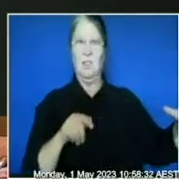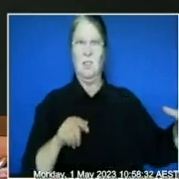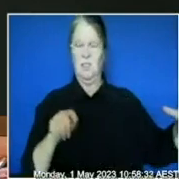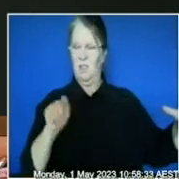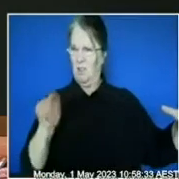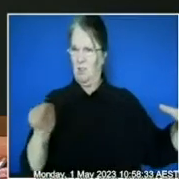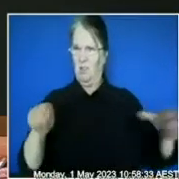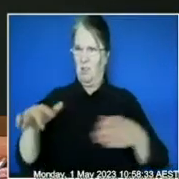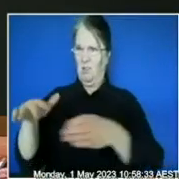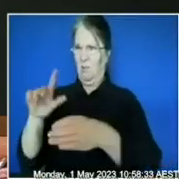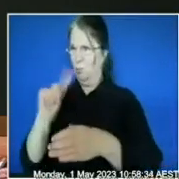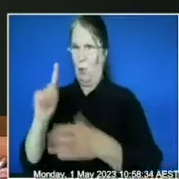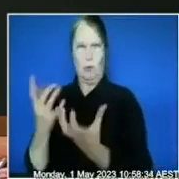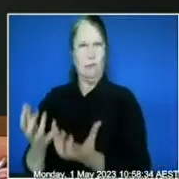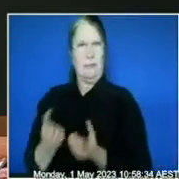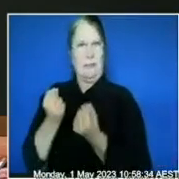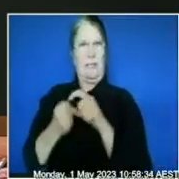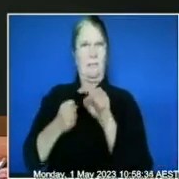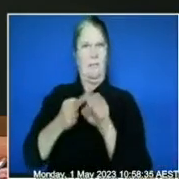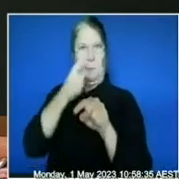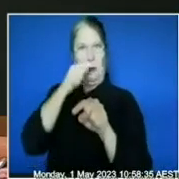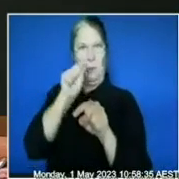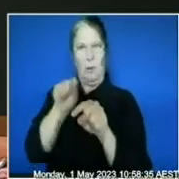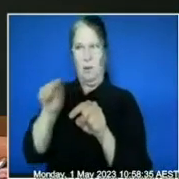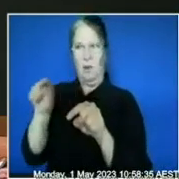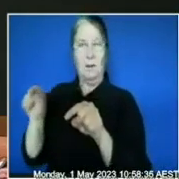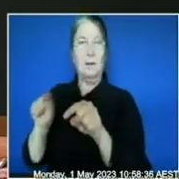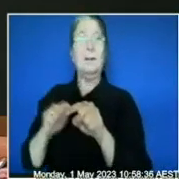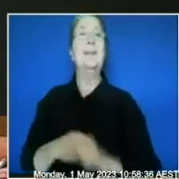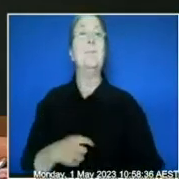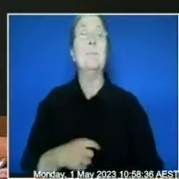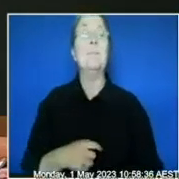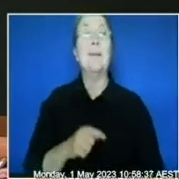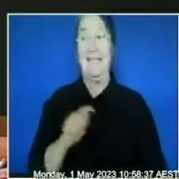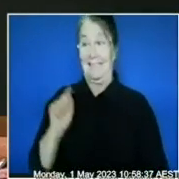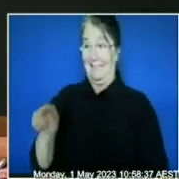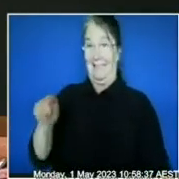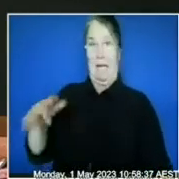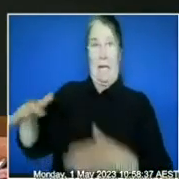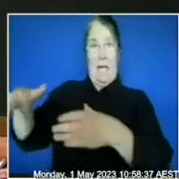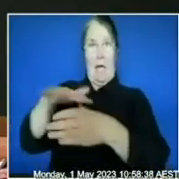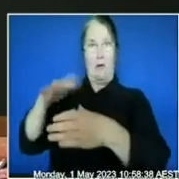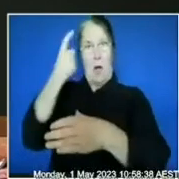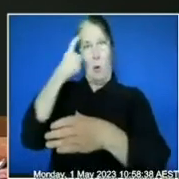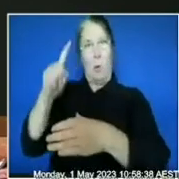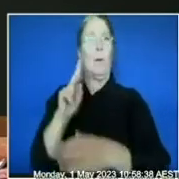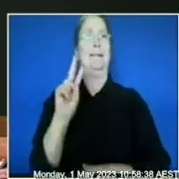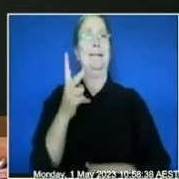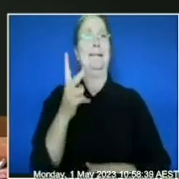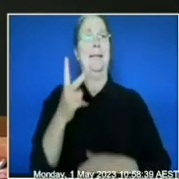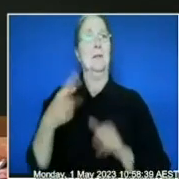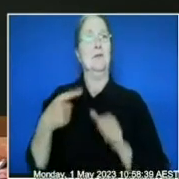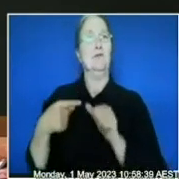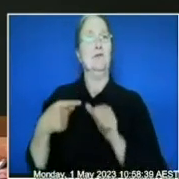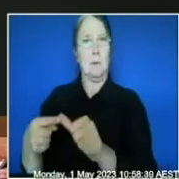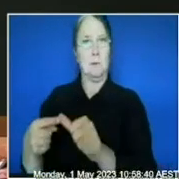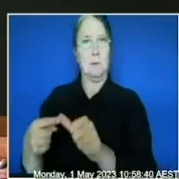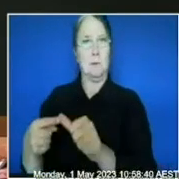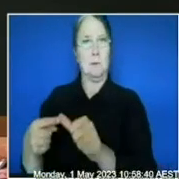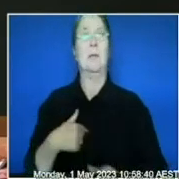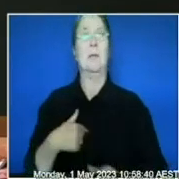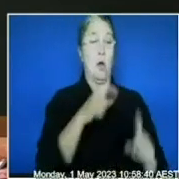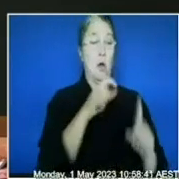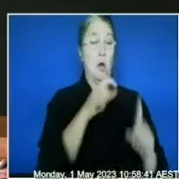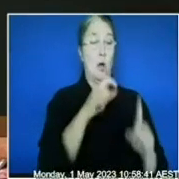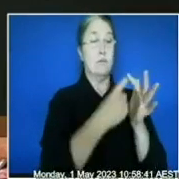prepare. And so it will still be Victoria Police or Ambulance Victoria attending in those locations. But remembering one of the